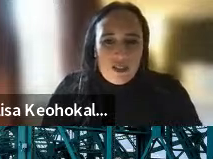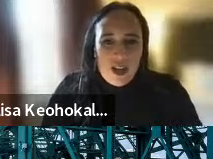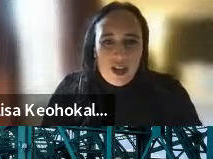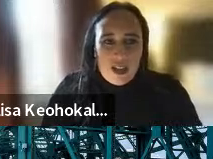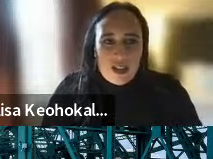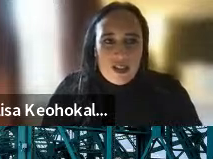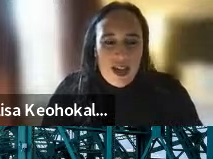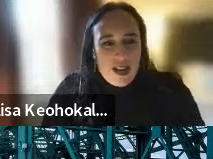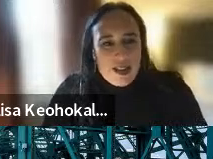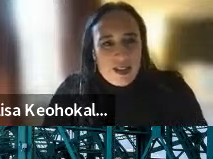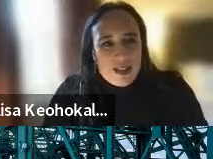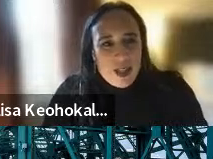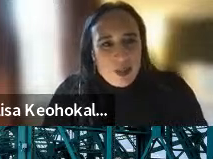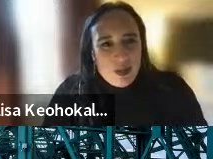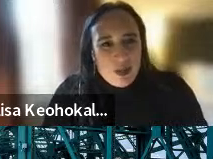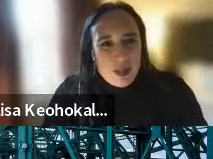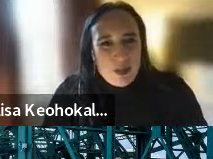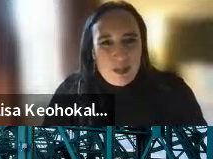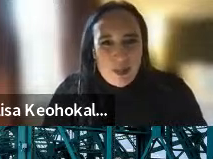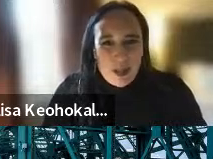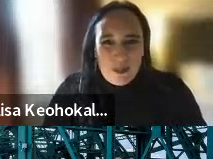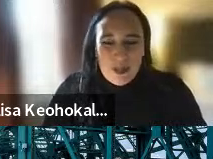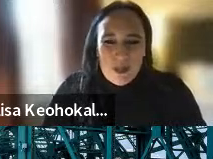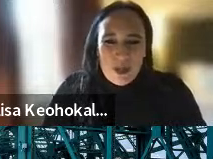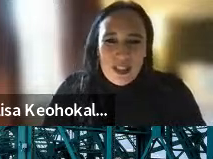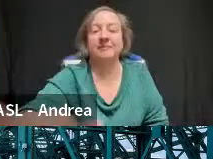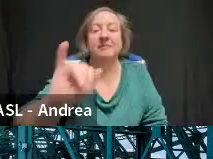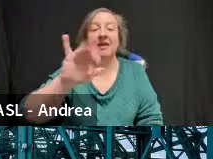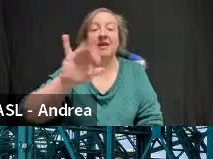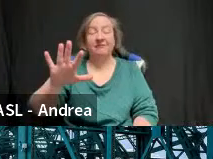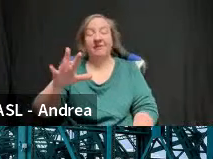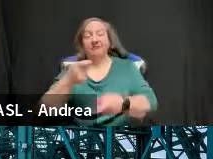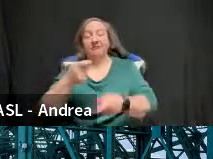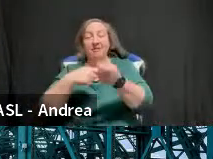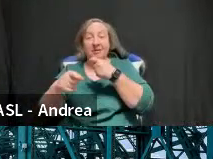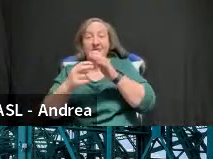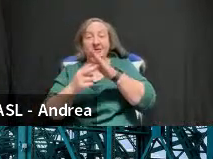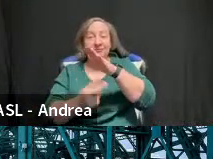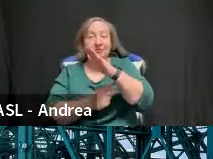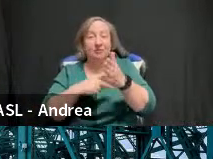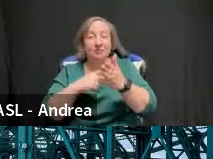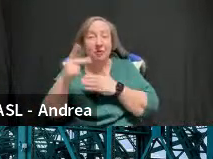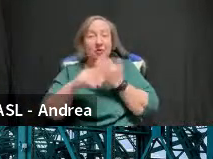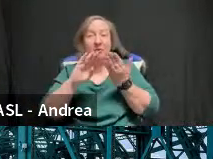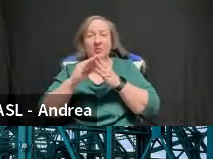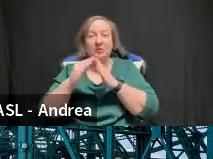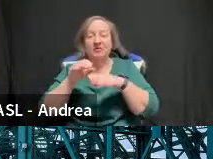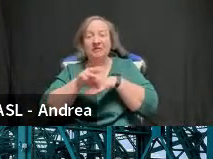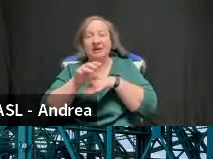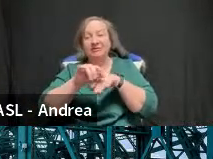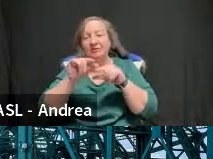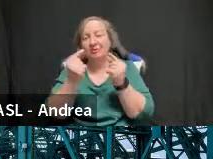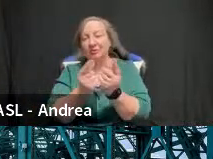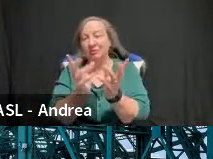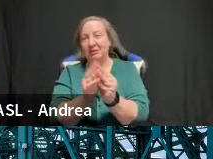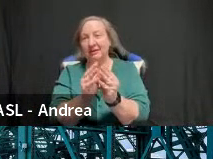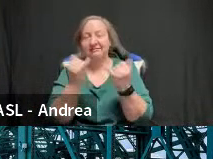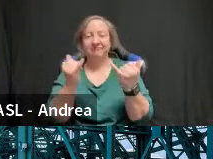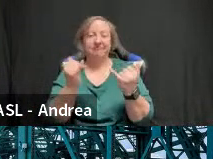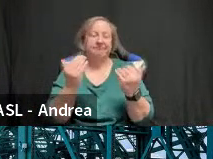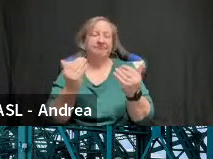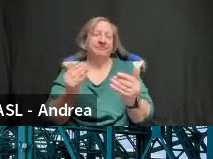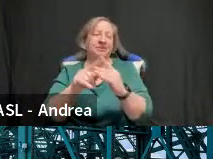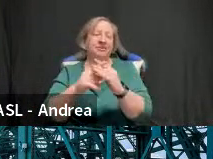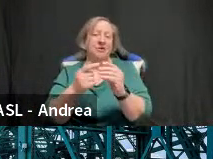kick off our Interstate Bridge Replacement Program Community Advisory Group meeting. I'd like to go ahead and get started with